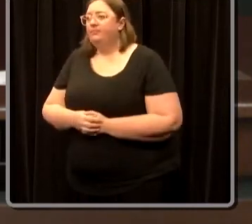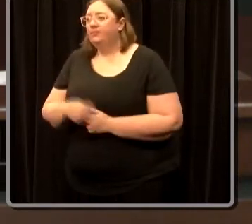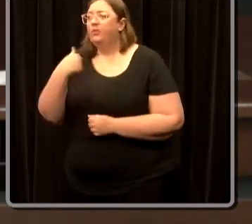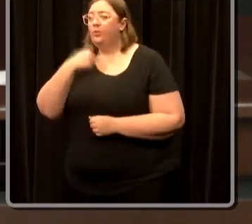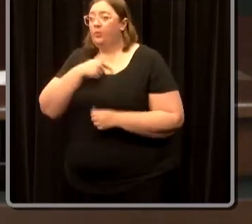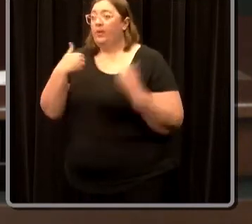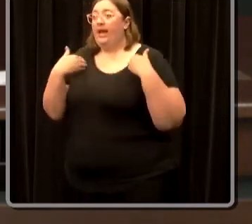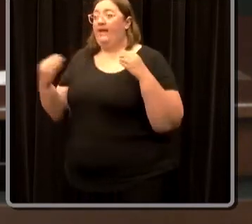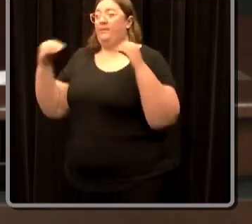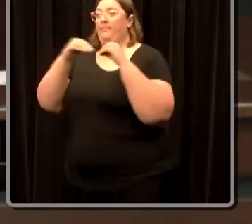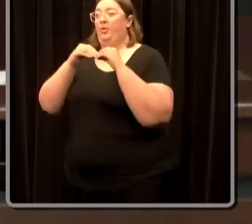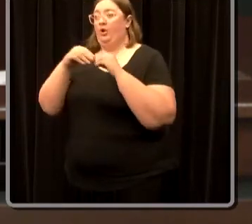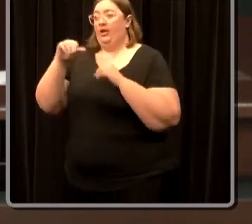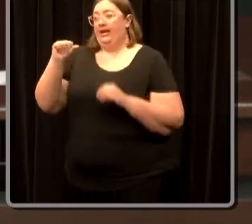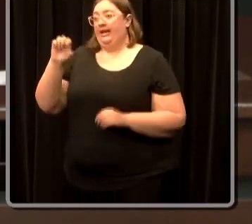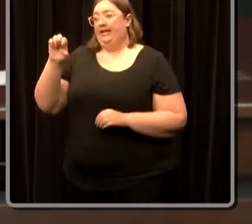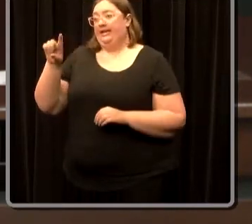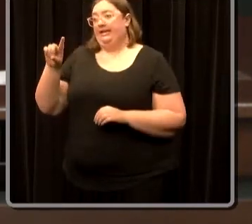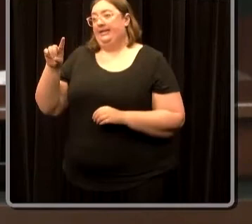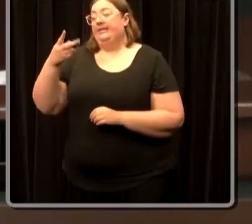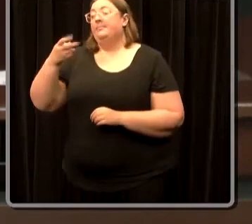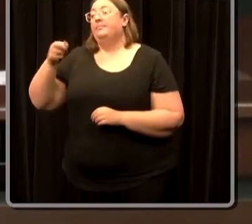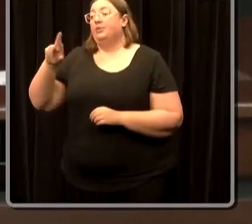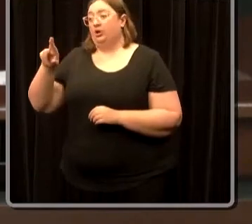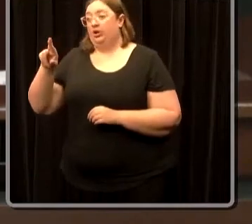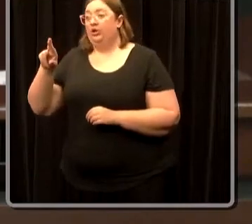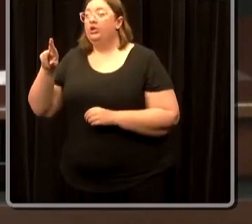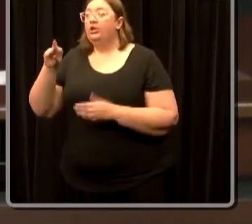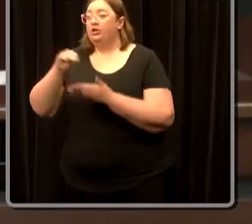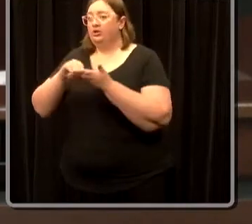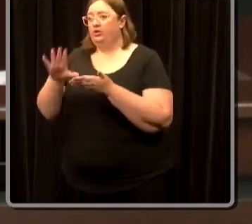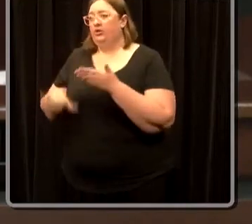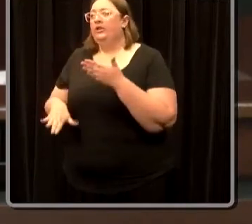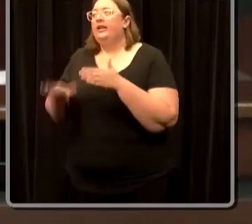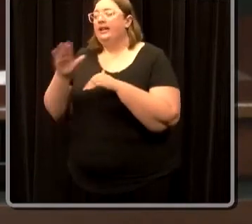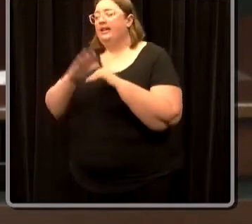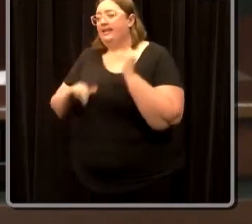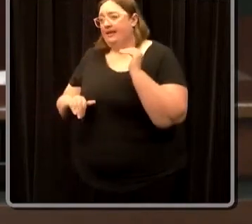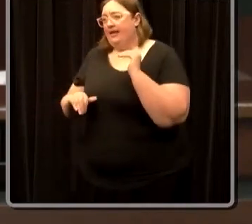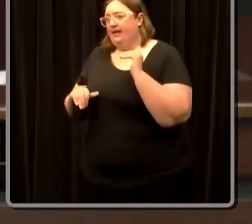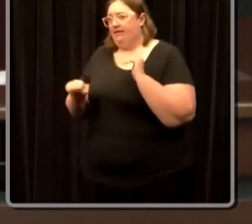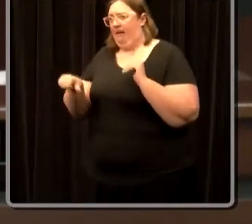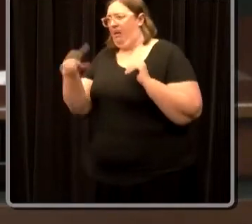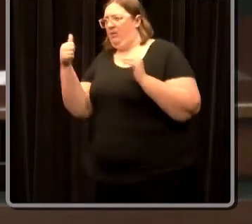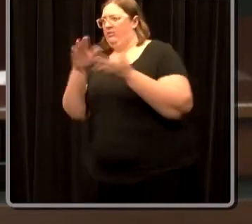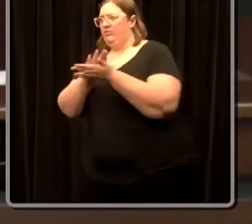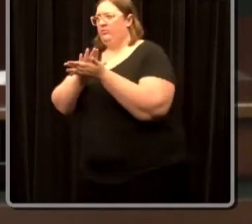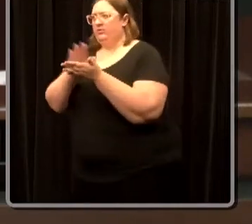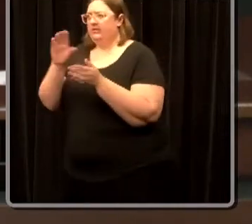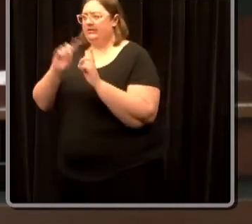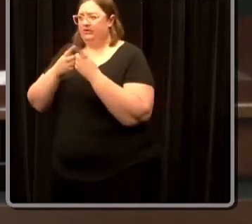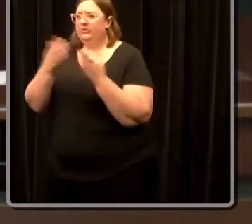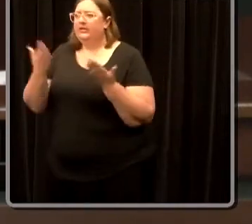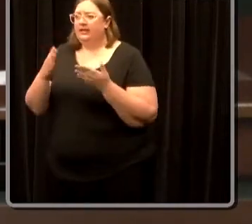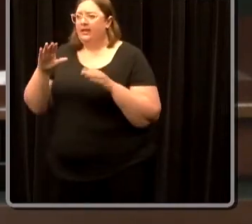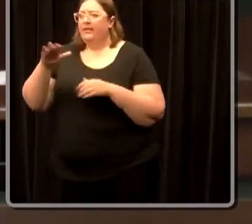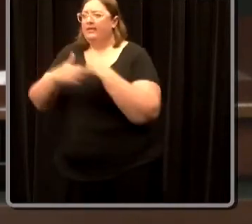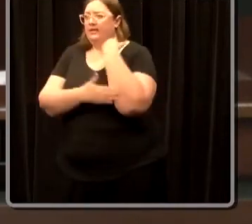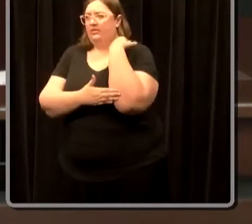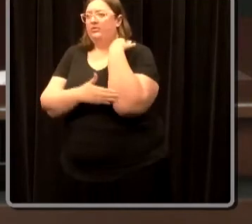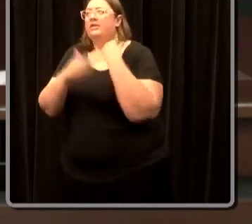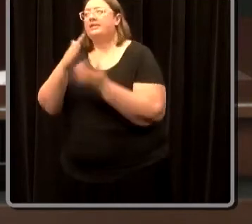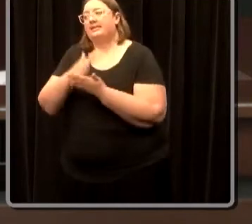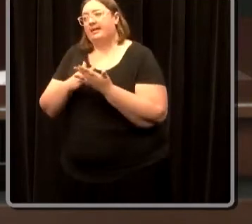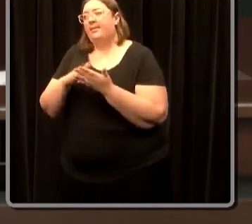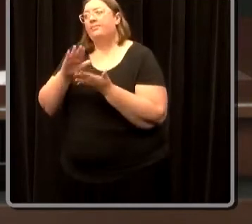AEDs per student than most any school district that I'm aware of in the country, and there's still a lot of school districts in this state